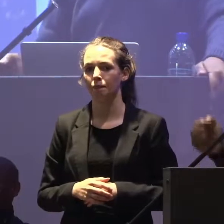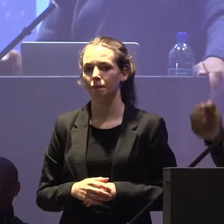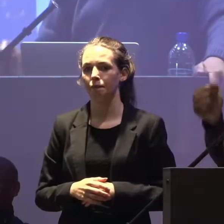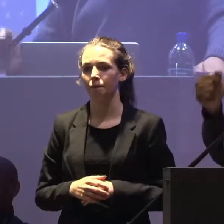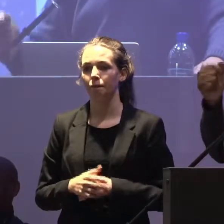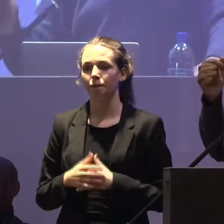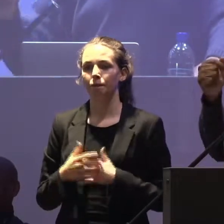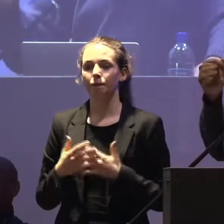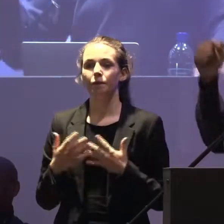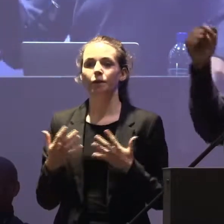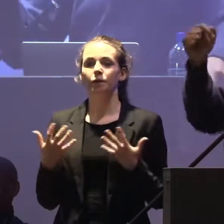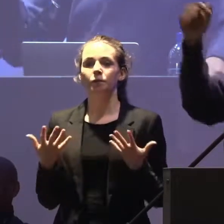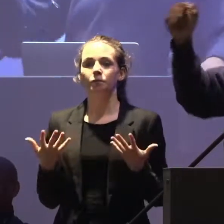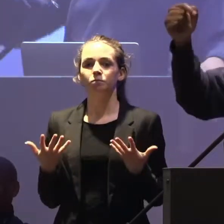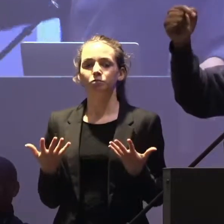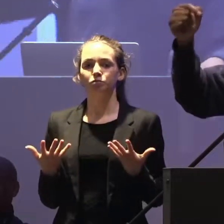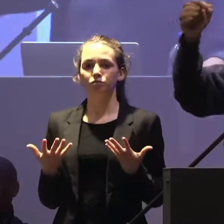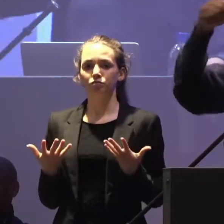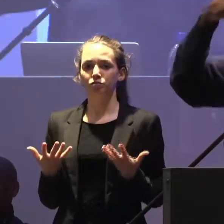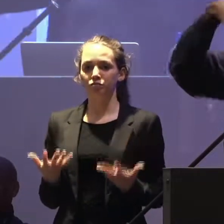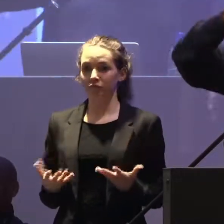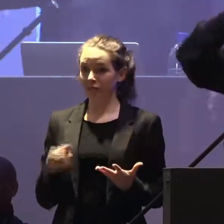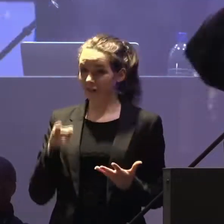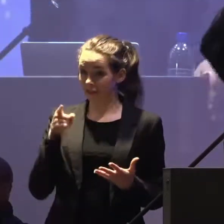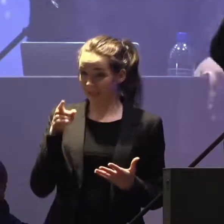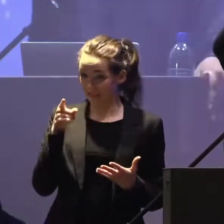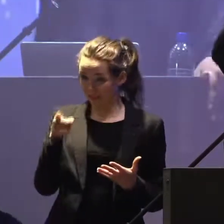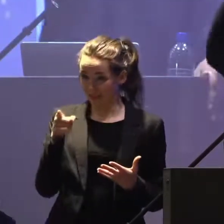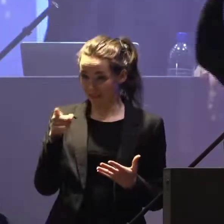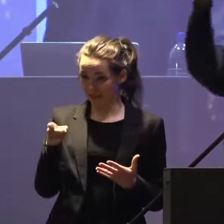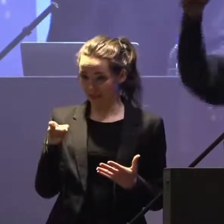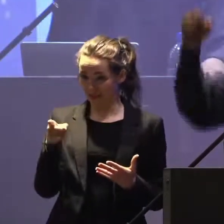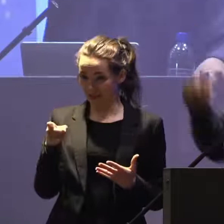Now, this is a campaign where